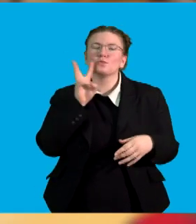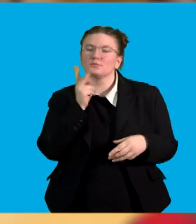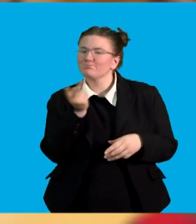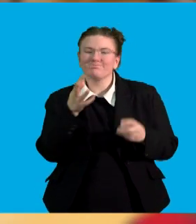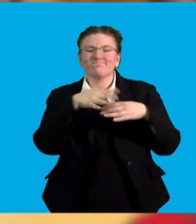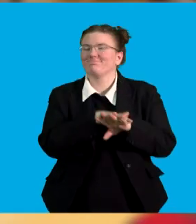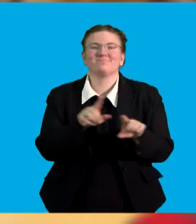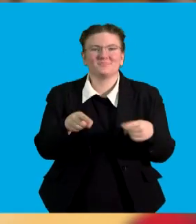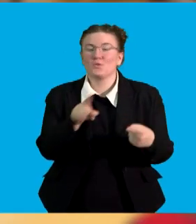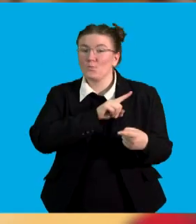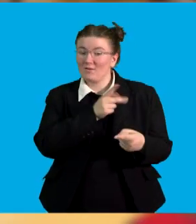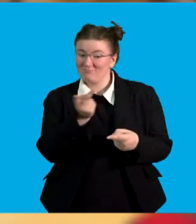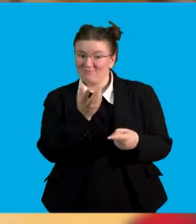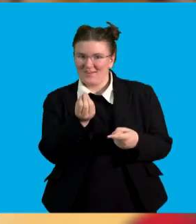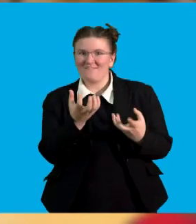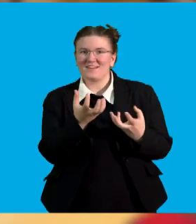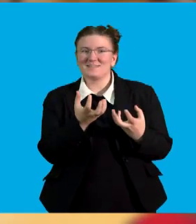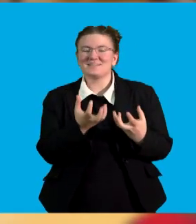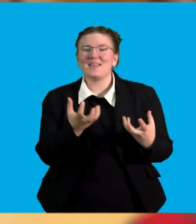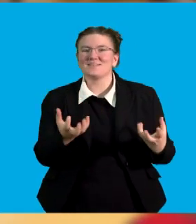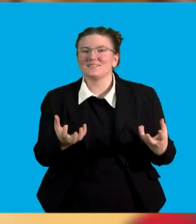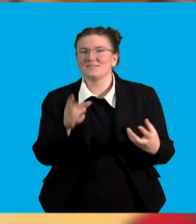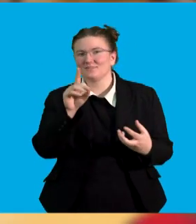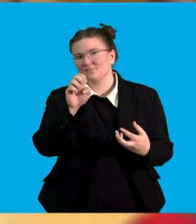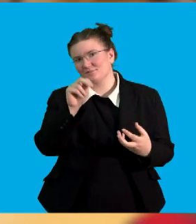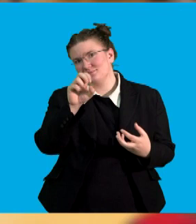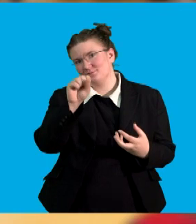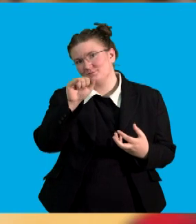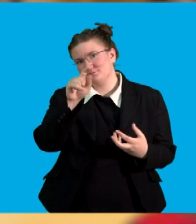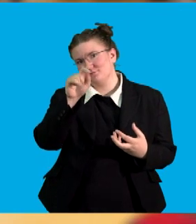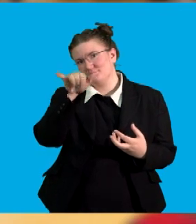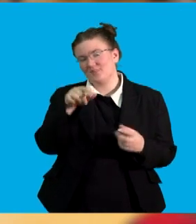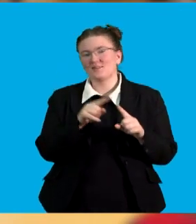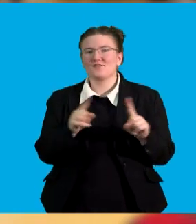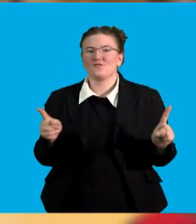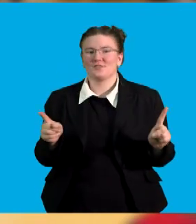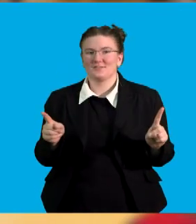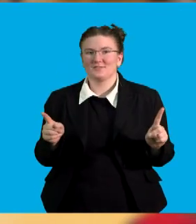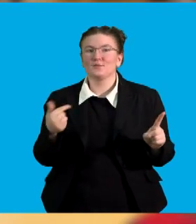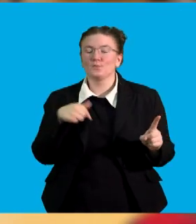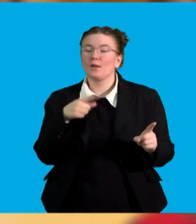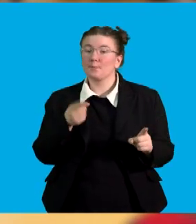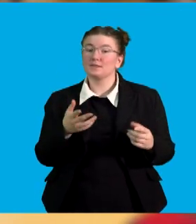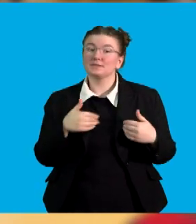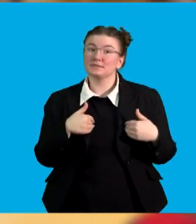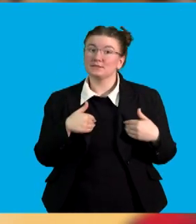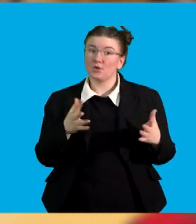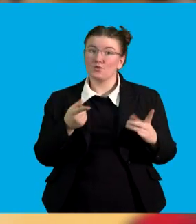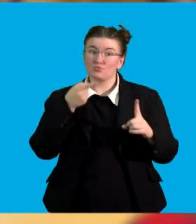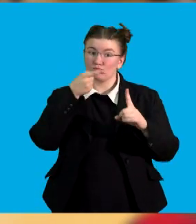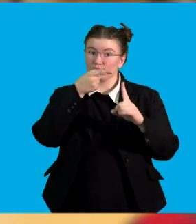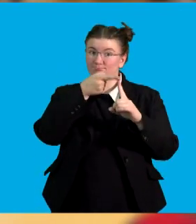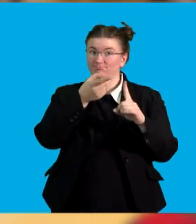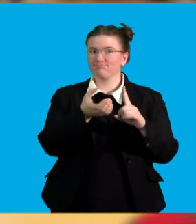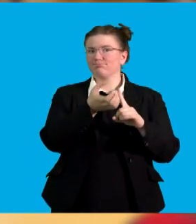we're going to be exploring density and densities of different materials. So to begin with, we need to be able to